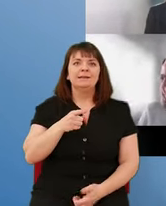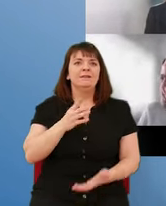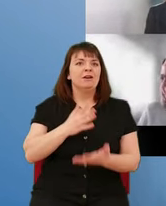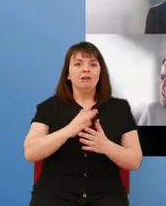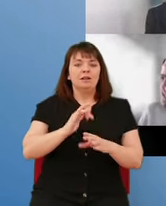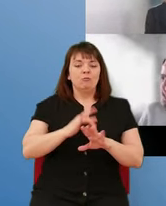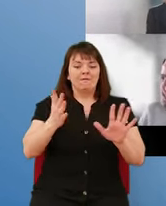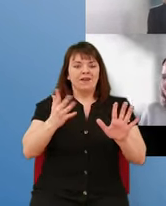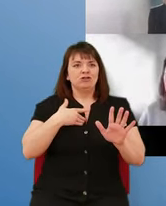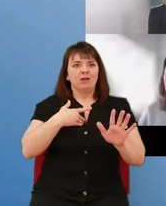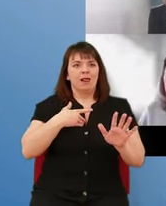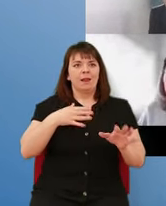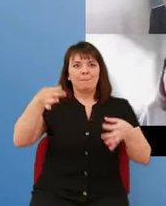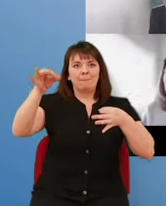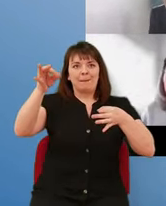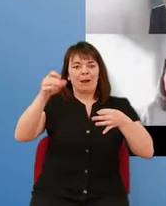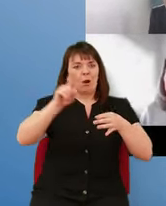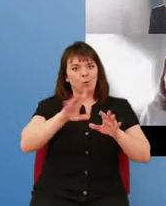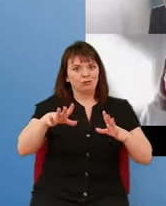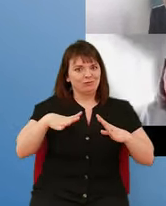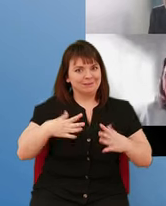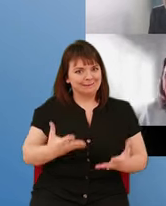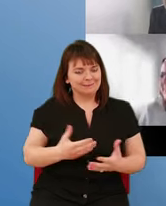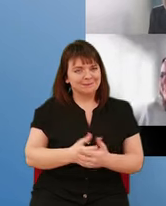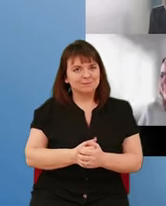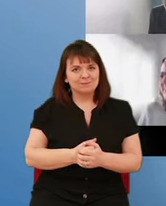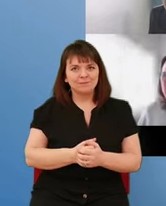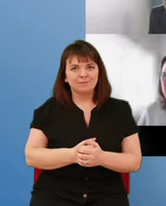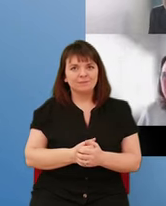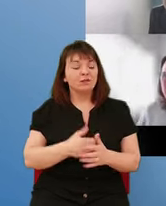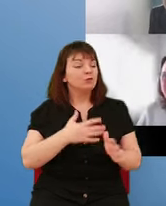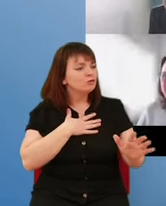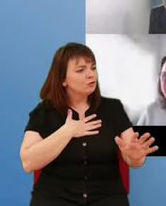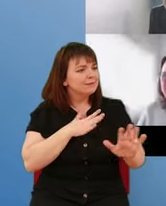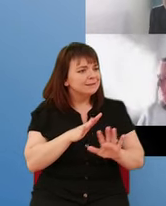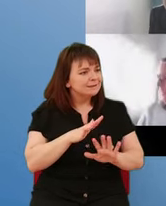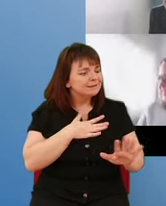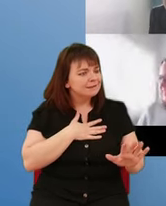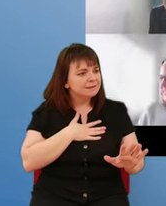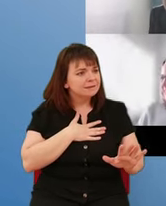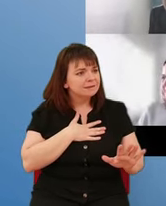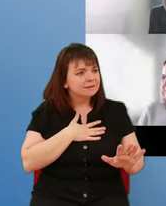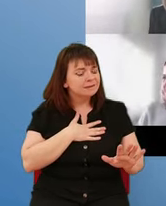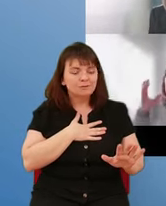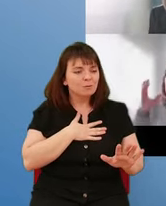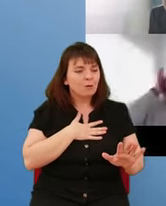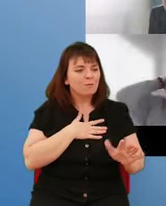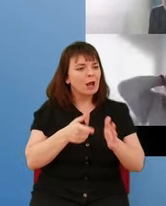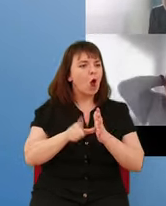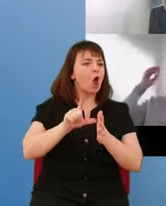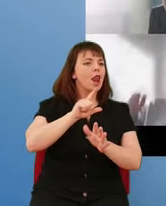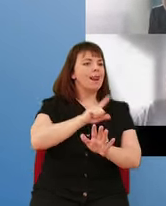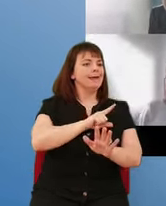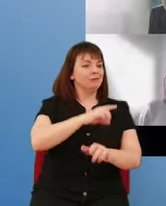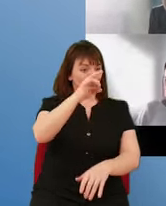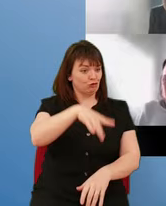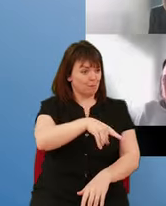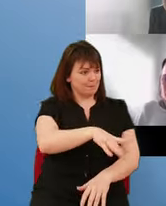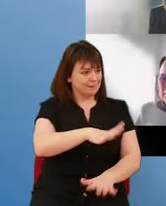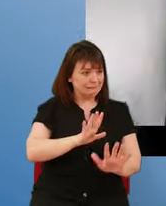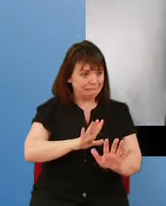we jumped the gun and got you on the hop. That's fine. That's right. I'm here now. Right. So yes, thank